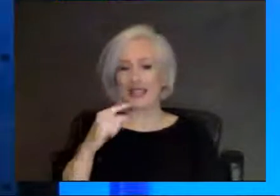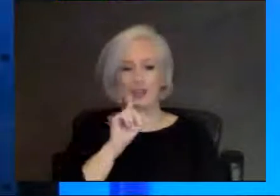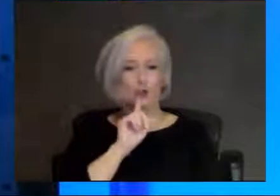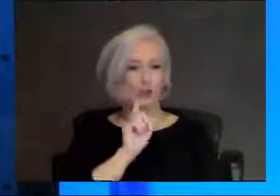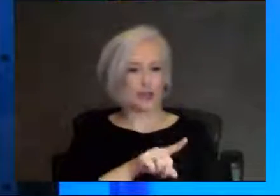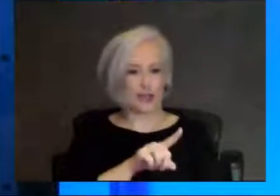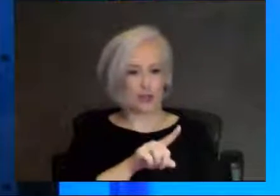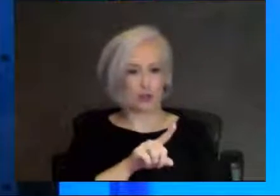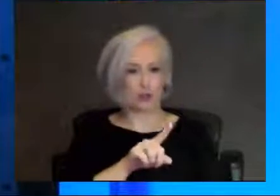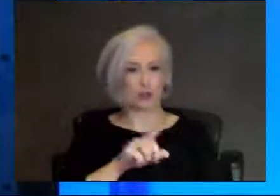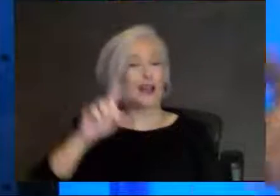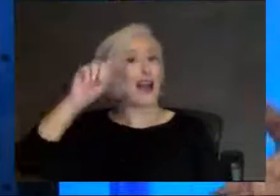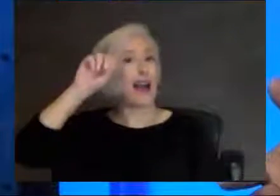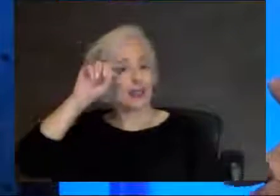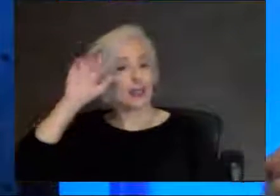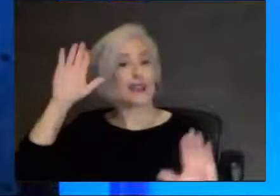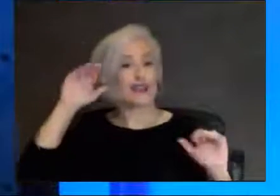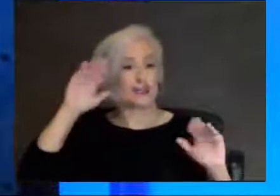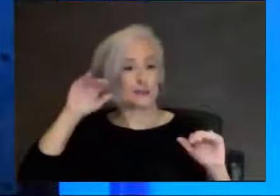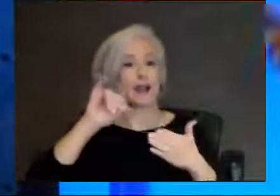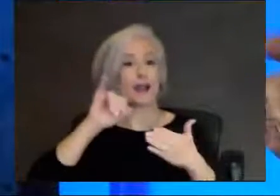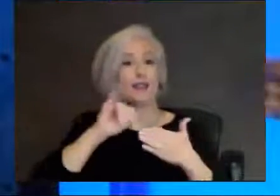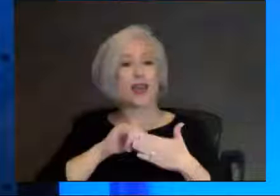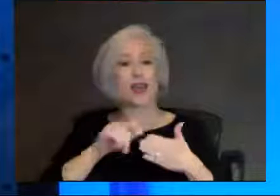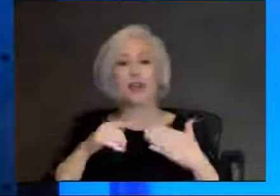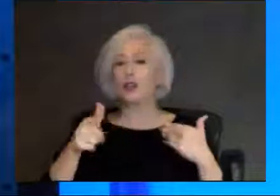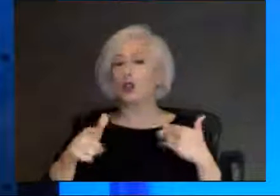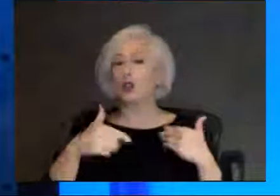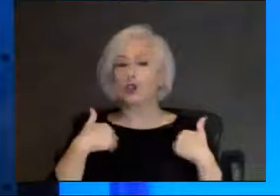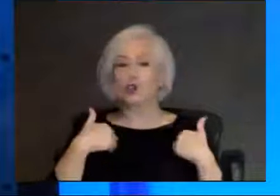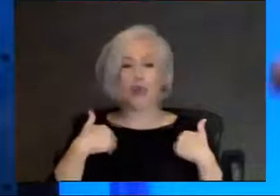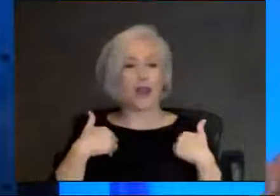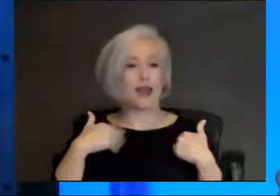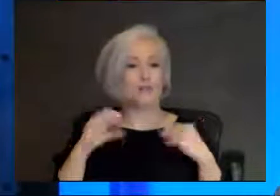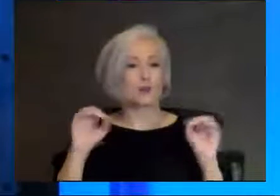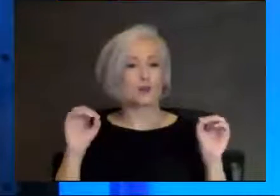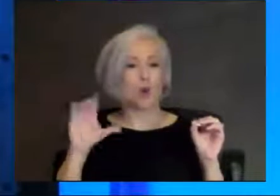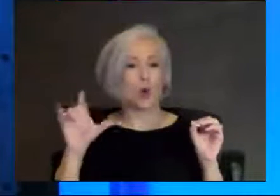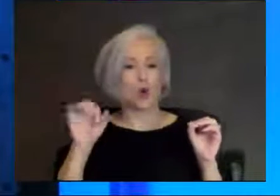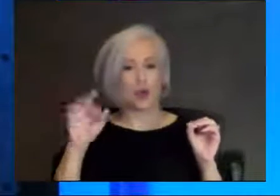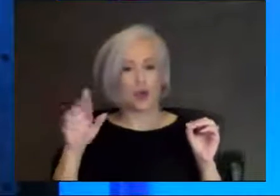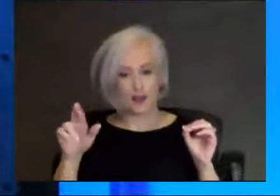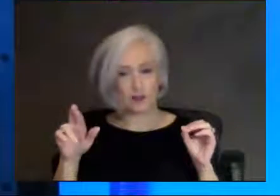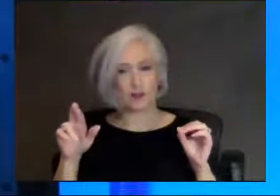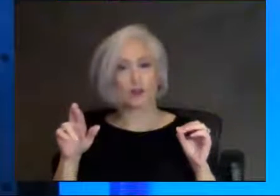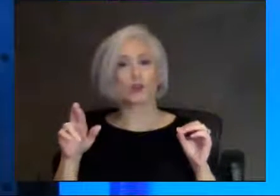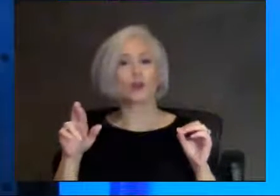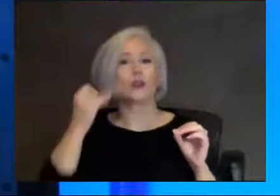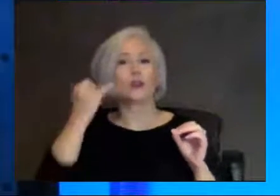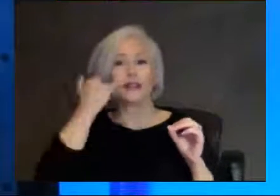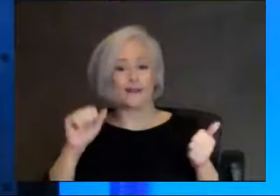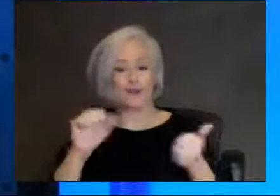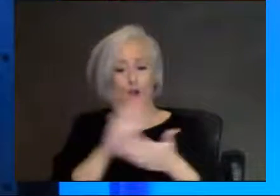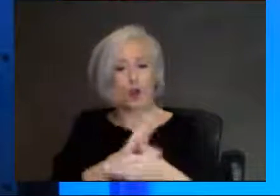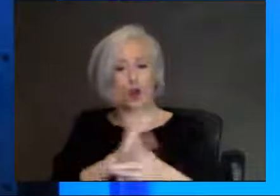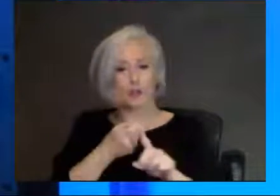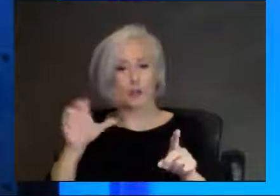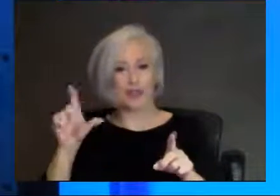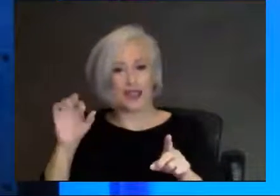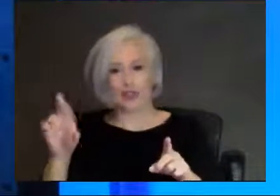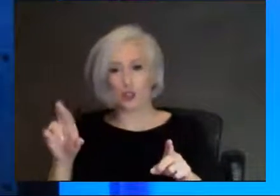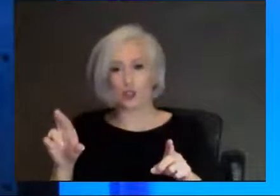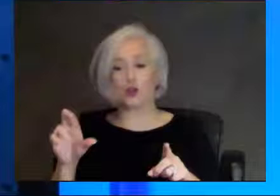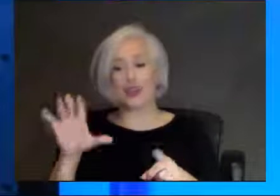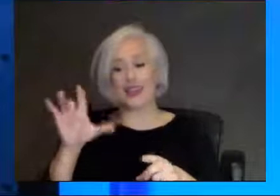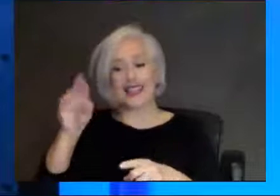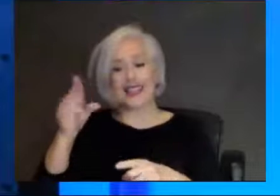expected that when you not have a disease, it should go away because it is caused because of the cancer. I hope that, but I